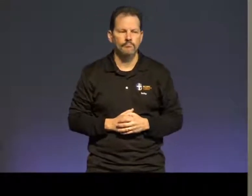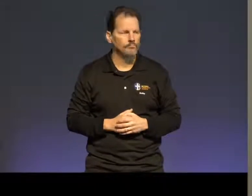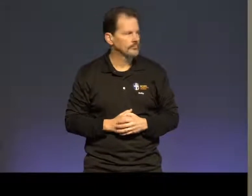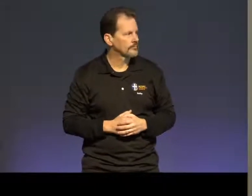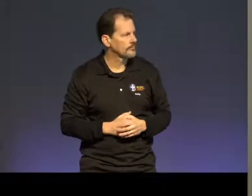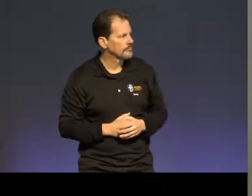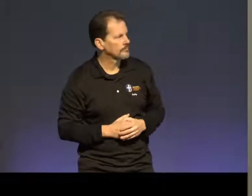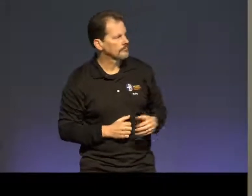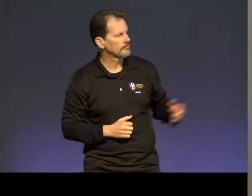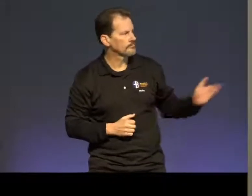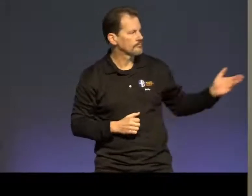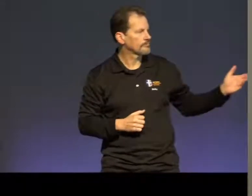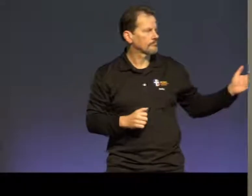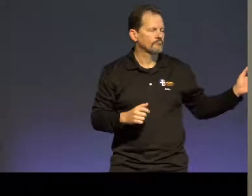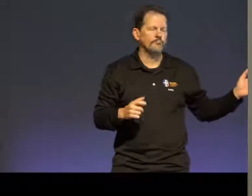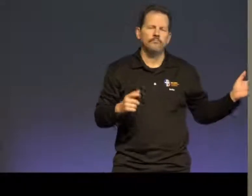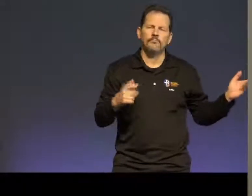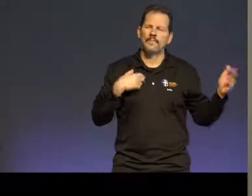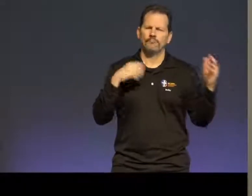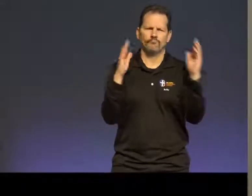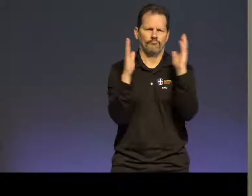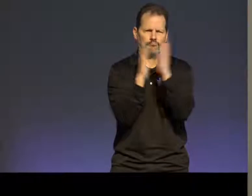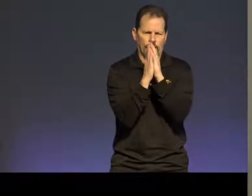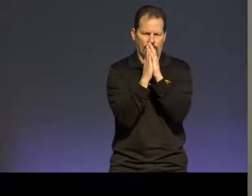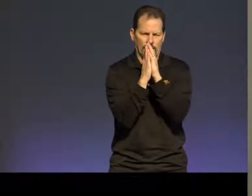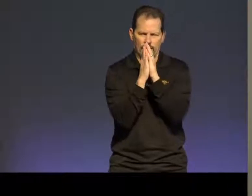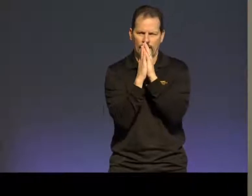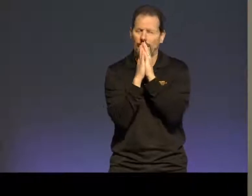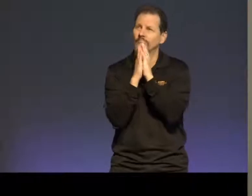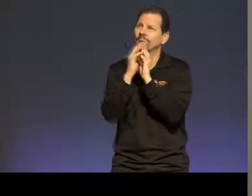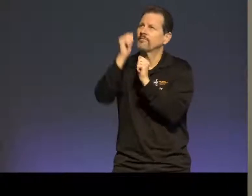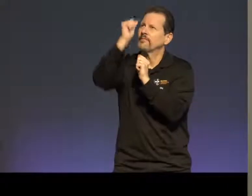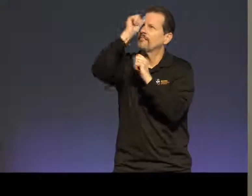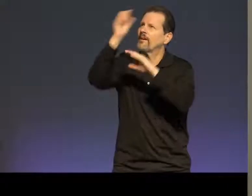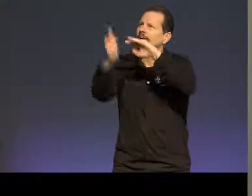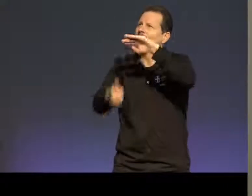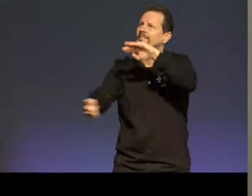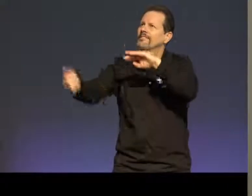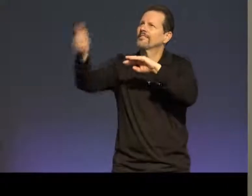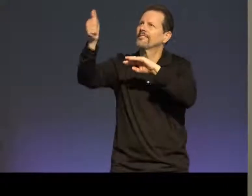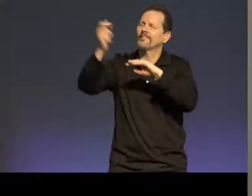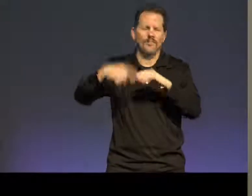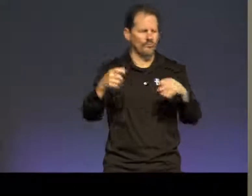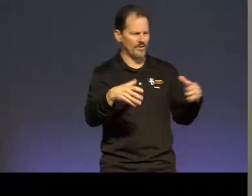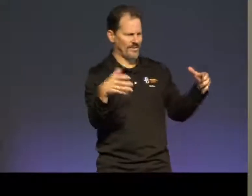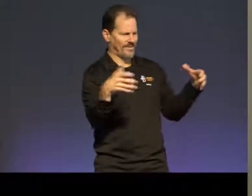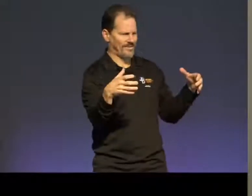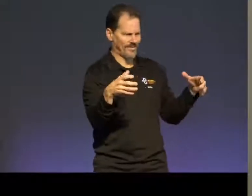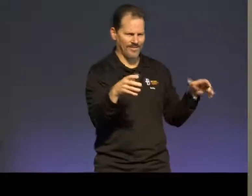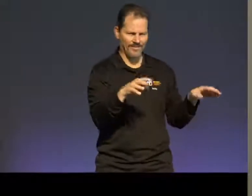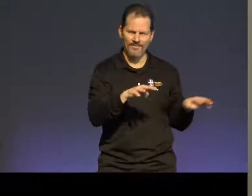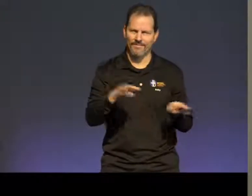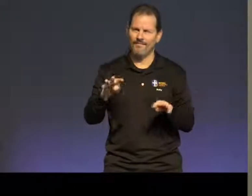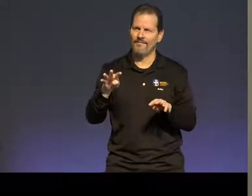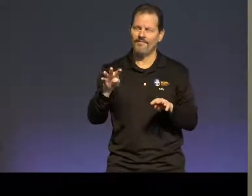Heavenly Father, we come together this morning grateful that there is an empty